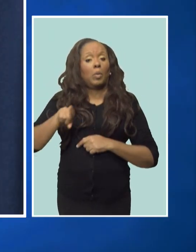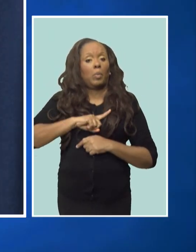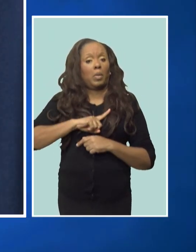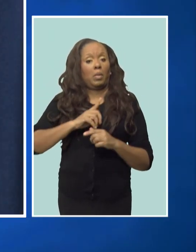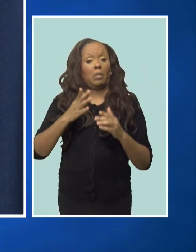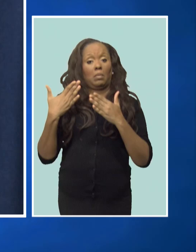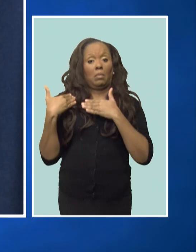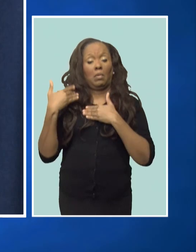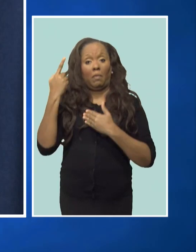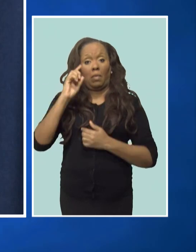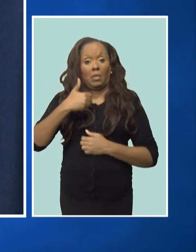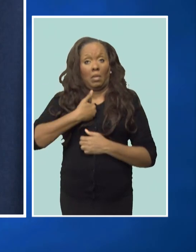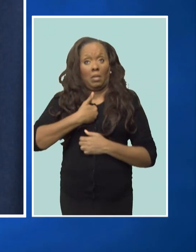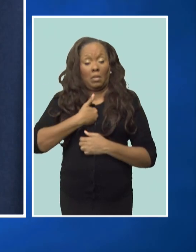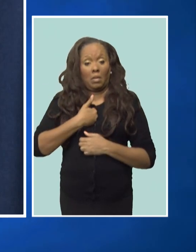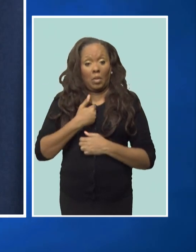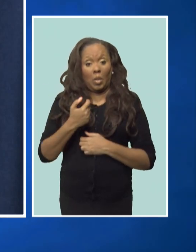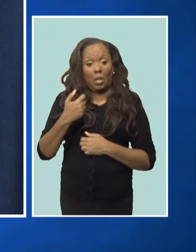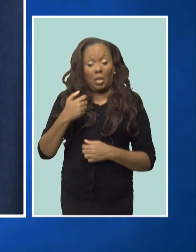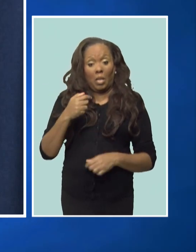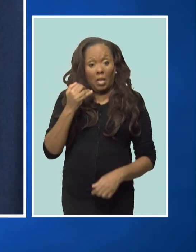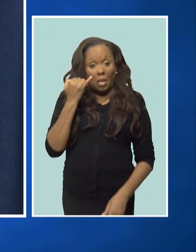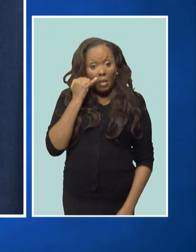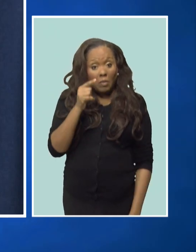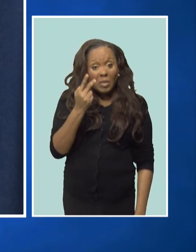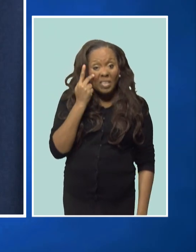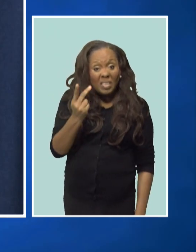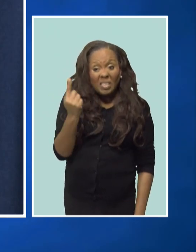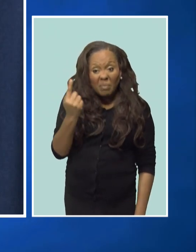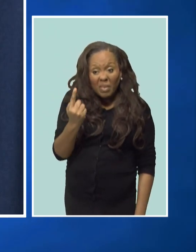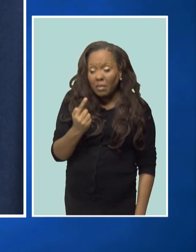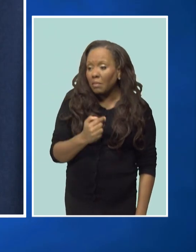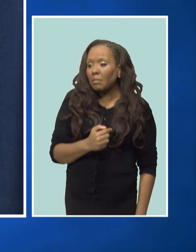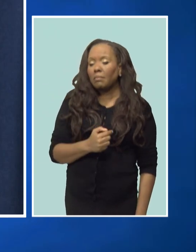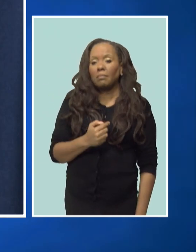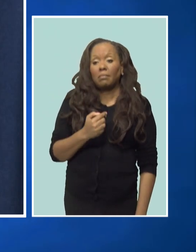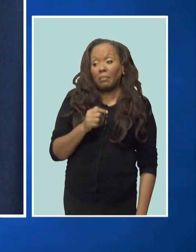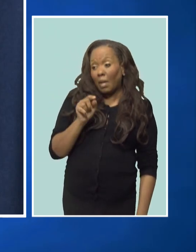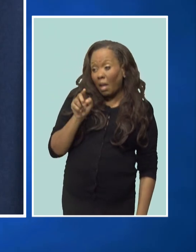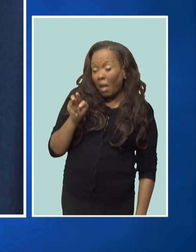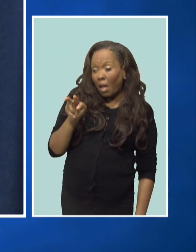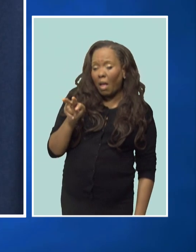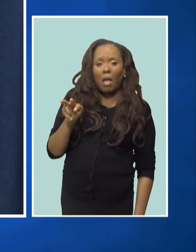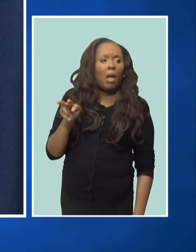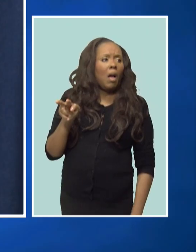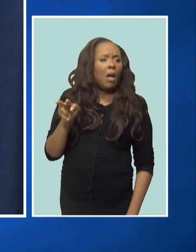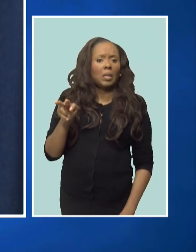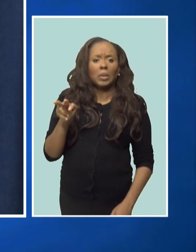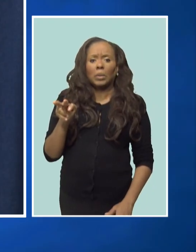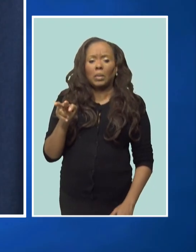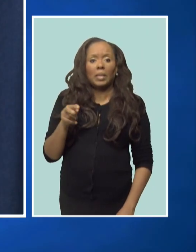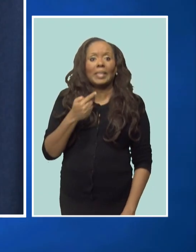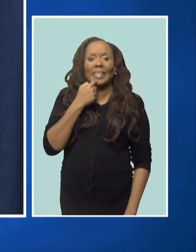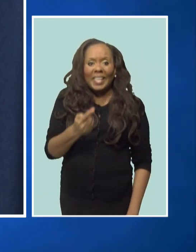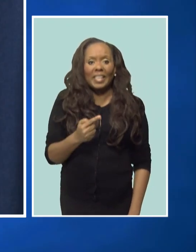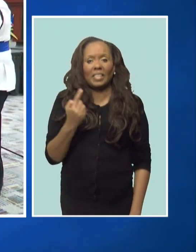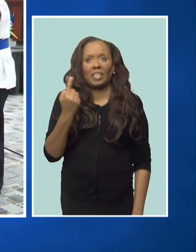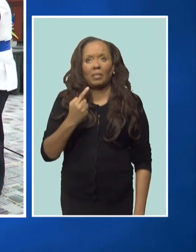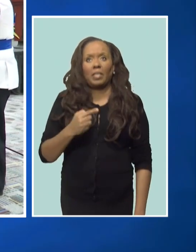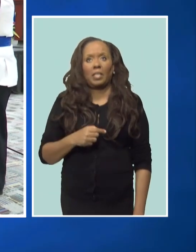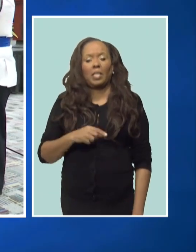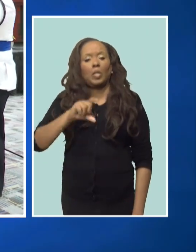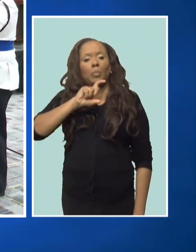ourselves to, when we see something, say something, and assist those who put their lives on the line to protect us.